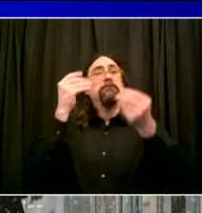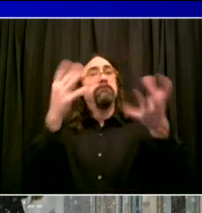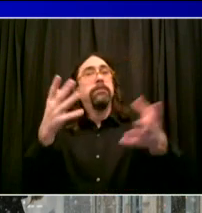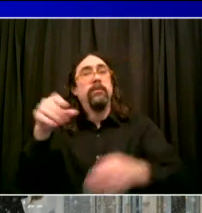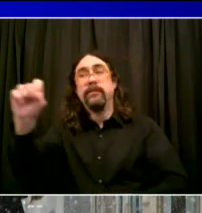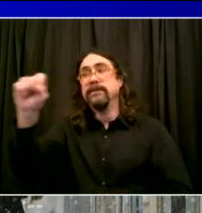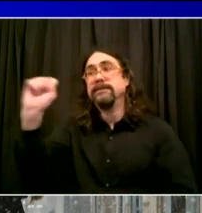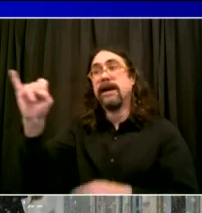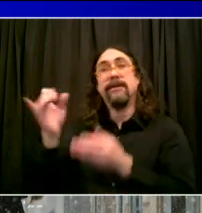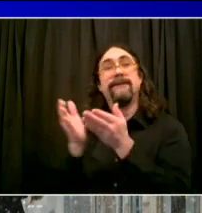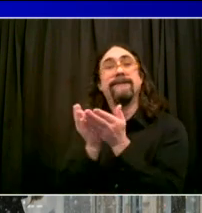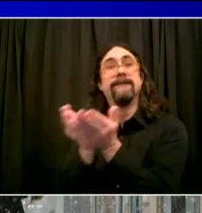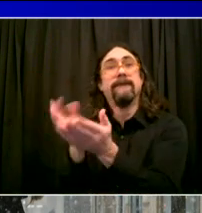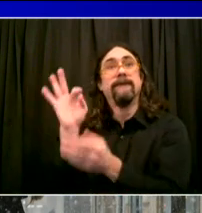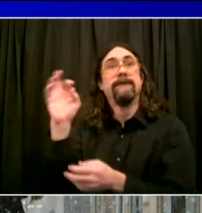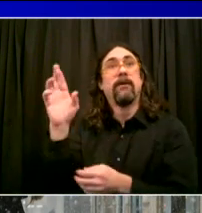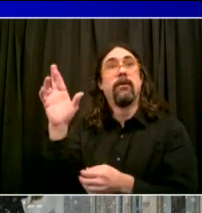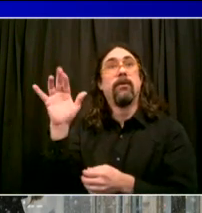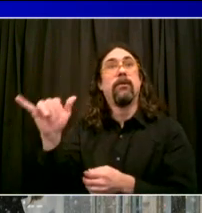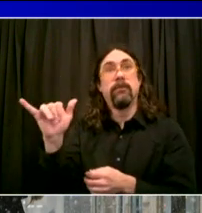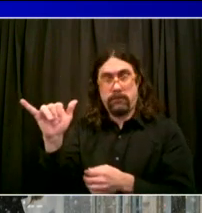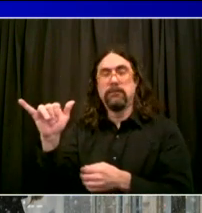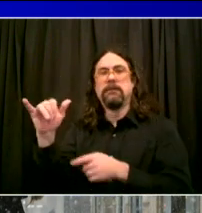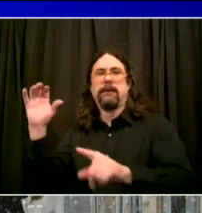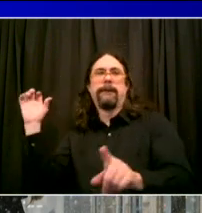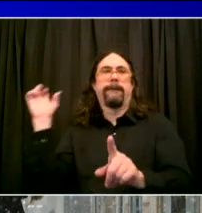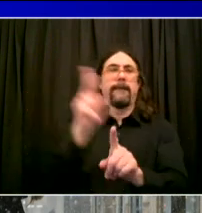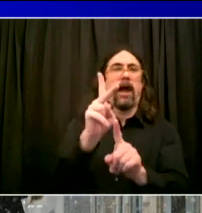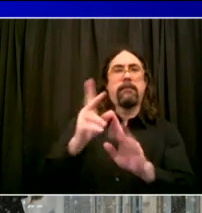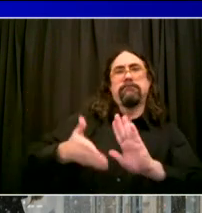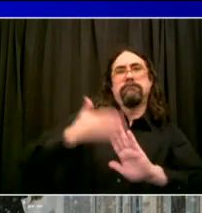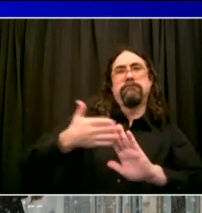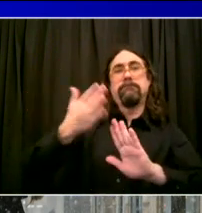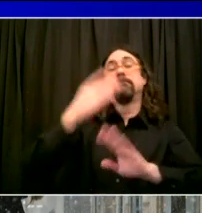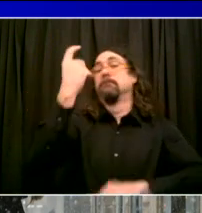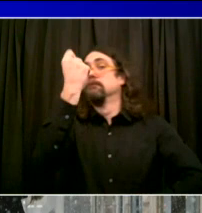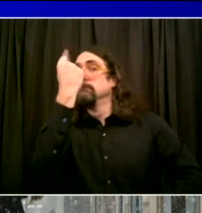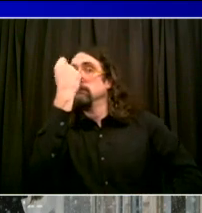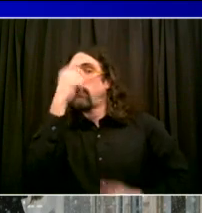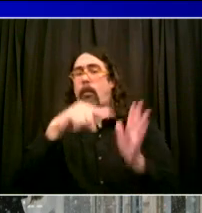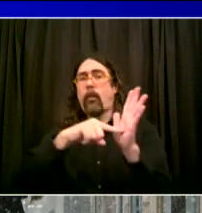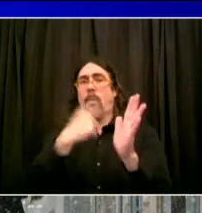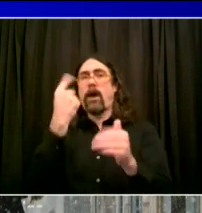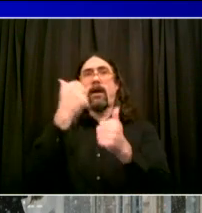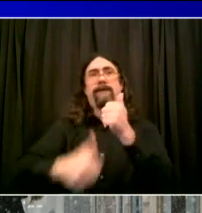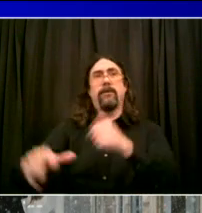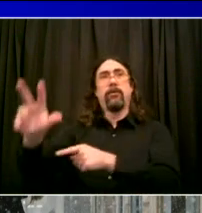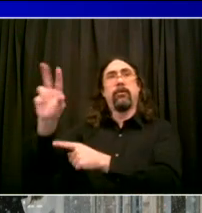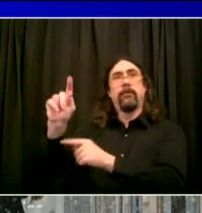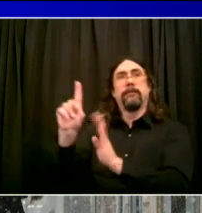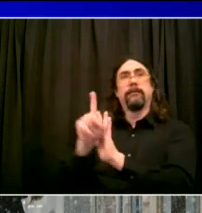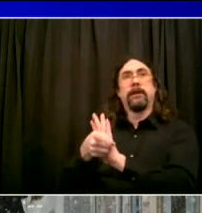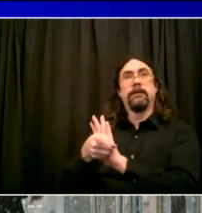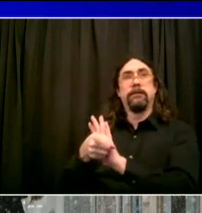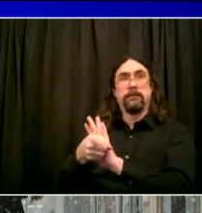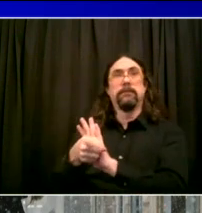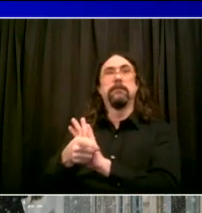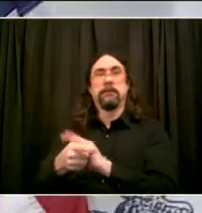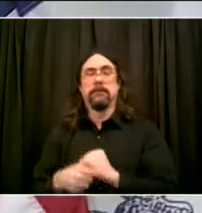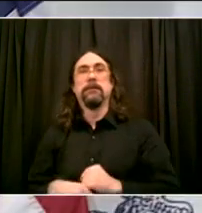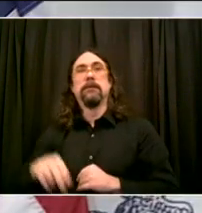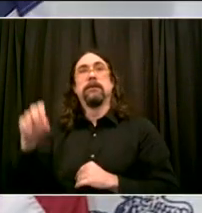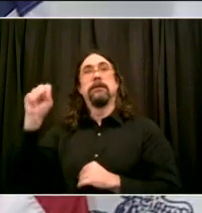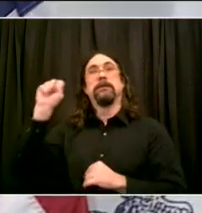of you who really heard what needed to be done, and you did it. Thank you to all New Yorkers. And now want to say with great